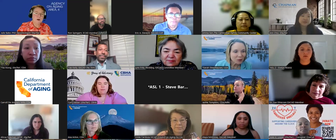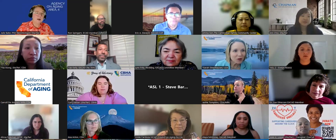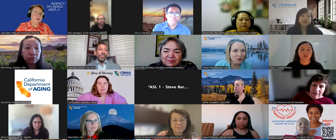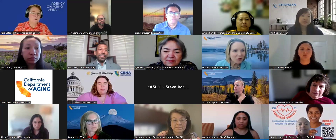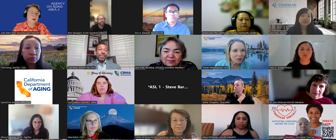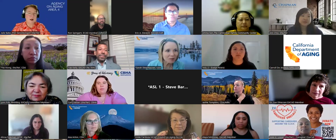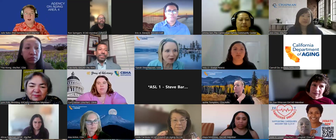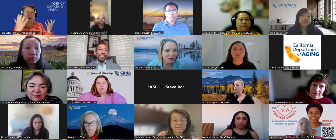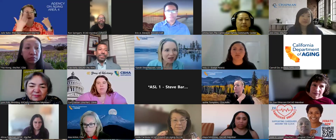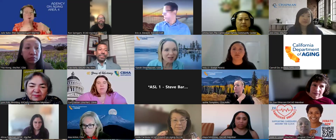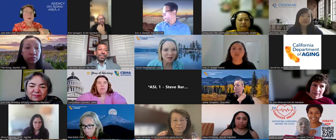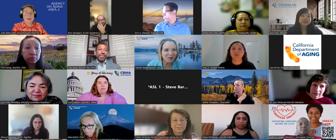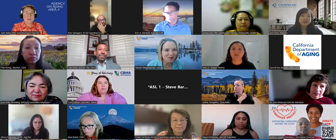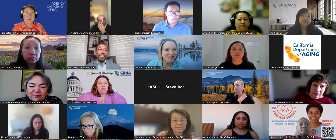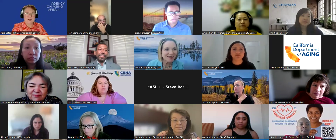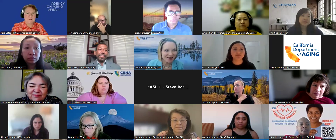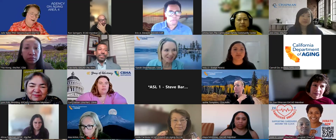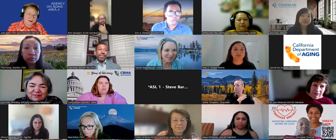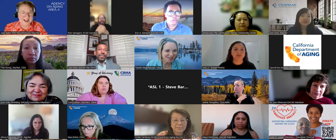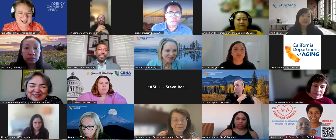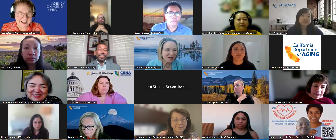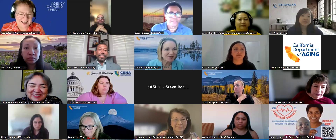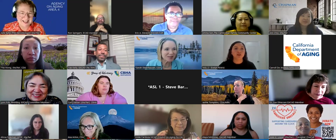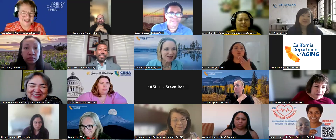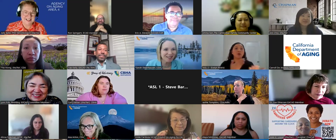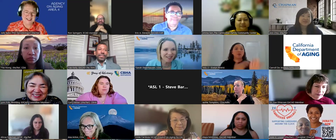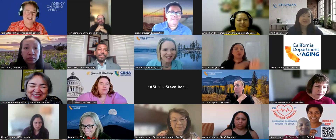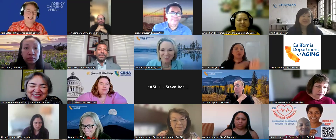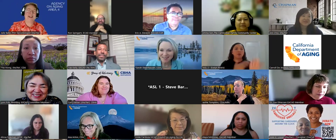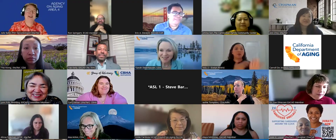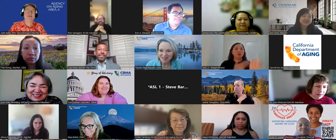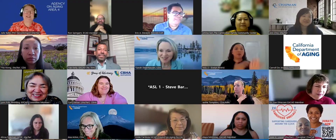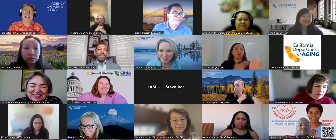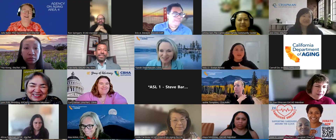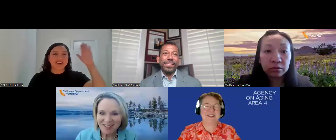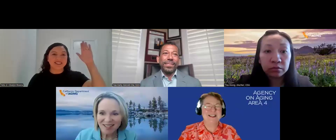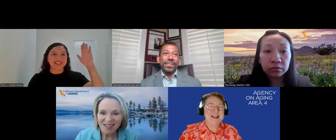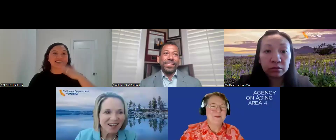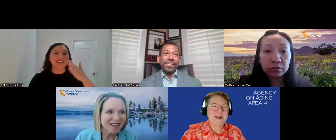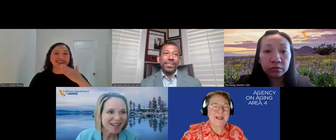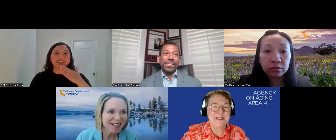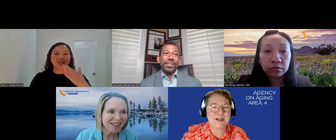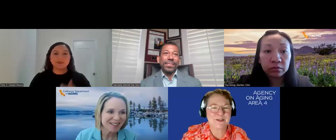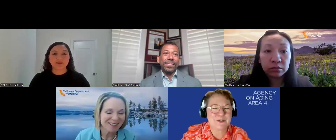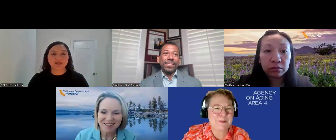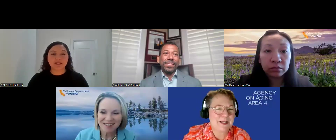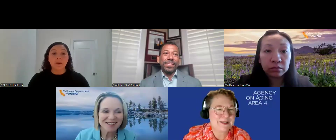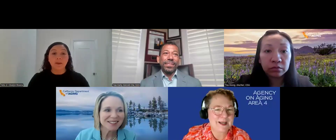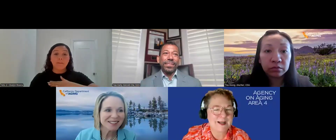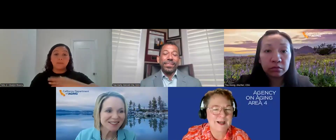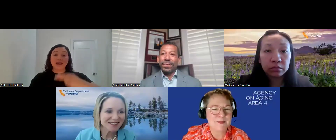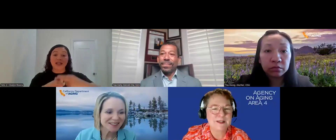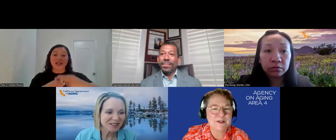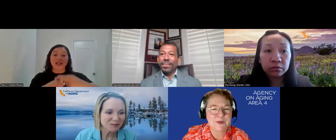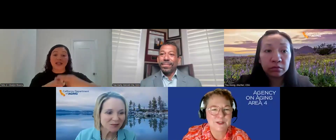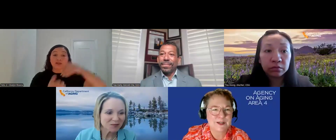Good morning. Wonderful. I'll go Thank next. you. My hand is raised. Wonderful. Thank you, Sarah. My name is Dr. Julie Bates, and